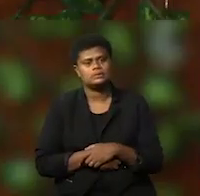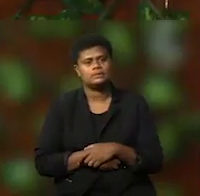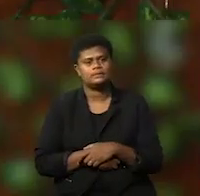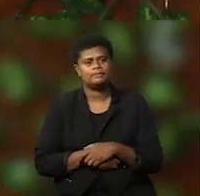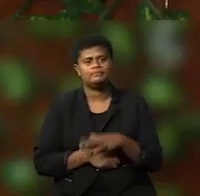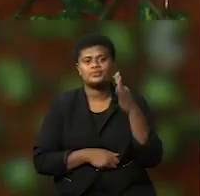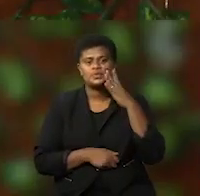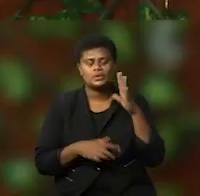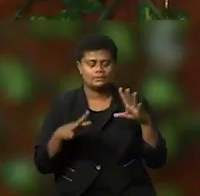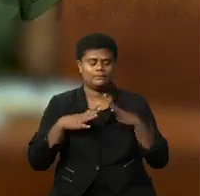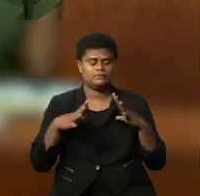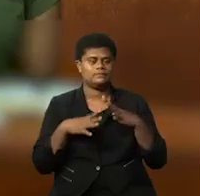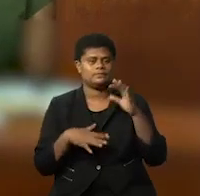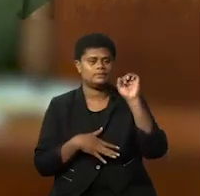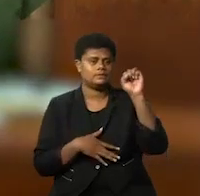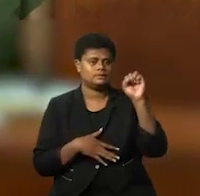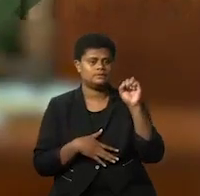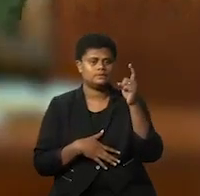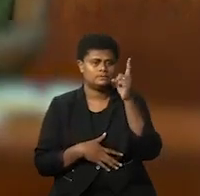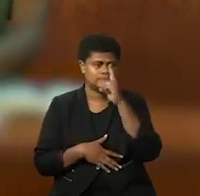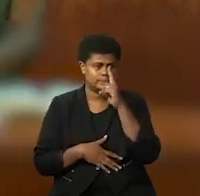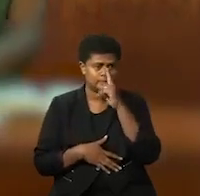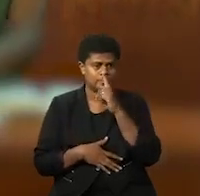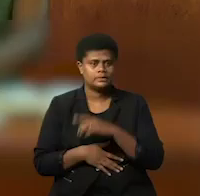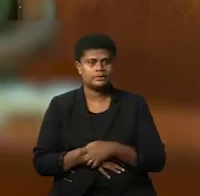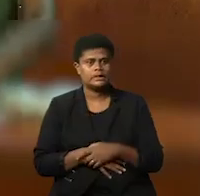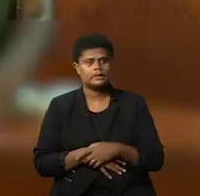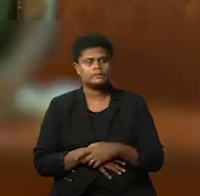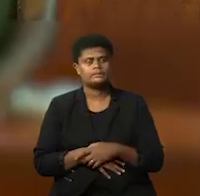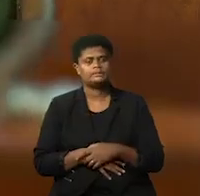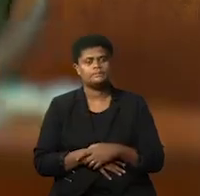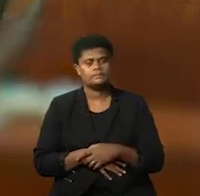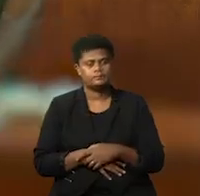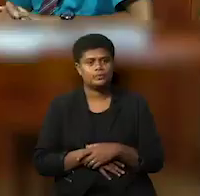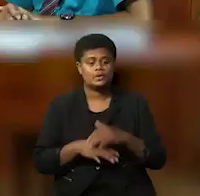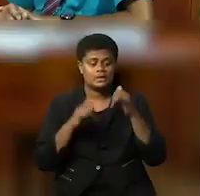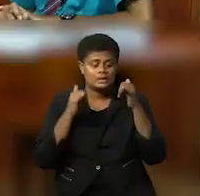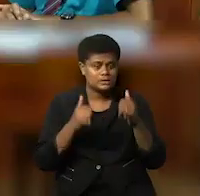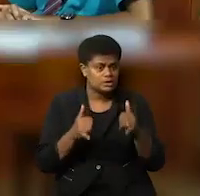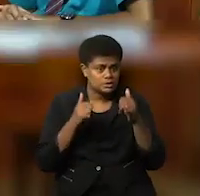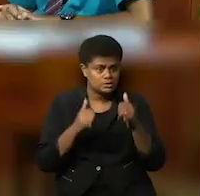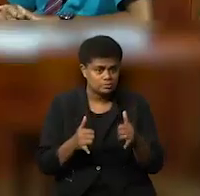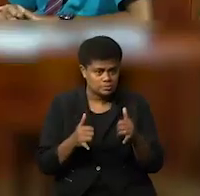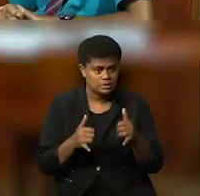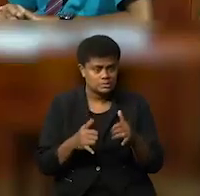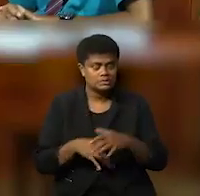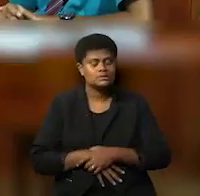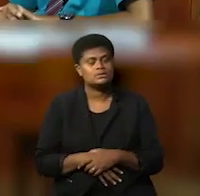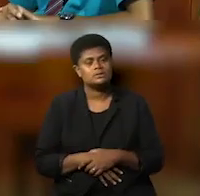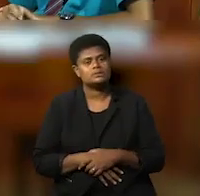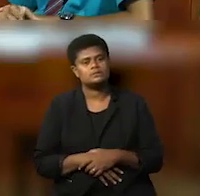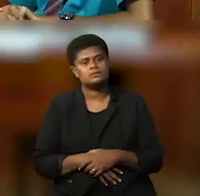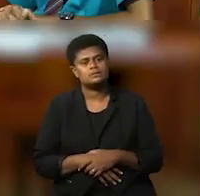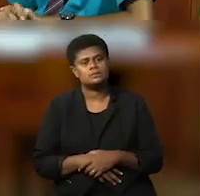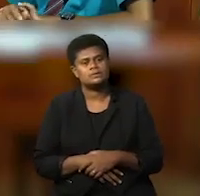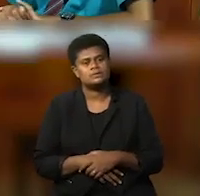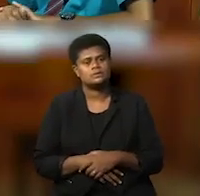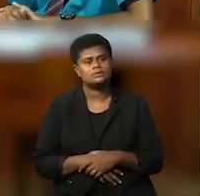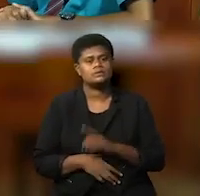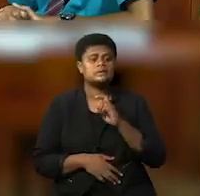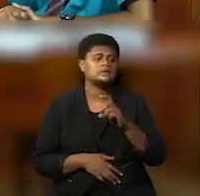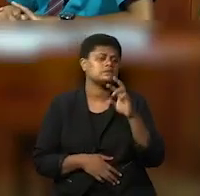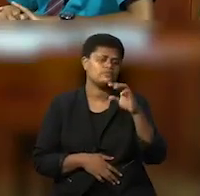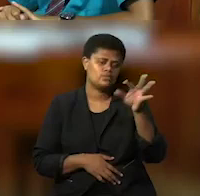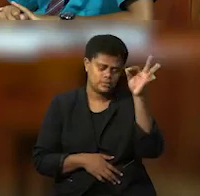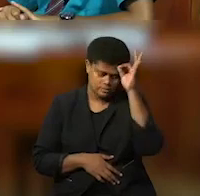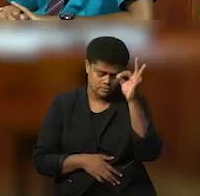occurs. Because as we've mentioned before, the judgment is the victory of the believers. It is the presence of God coming down to men, reconciling